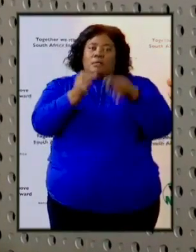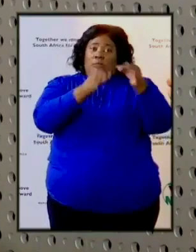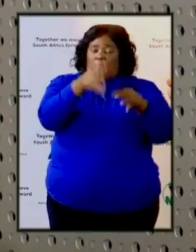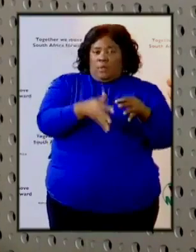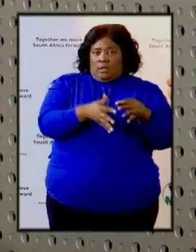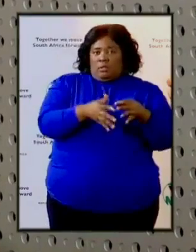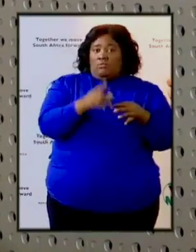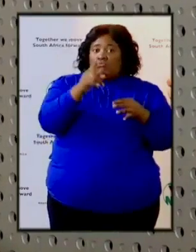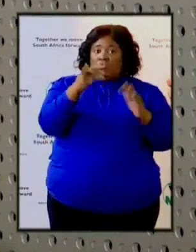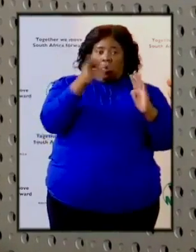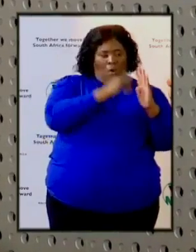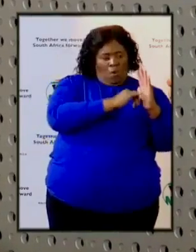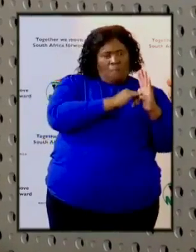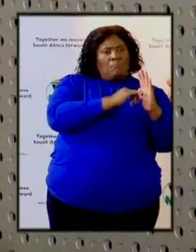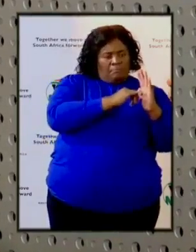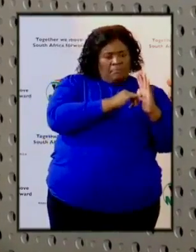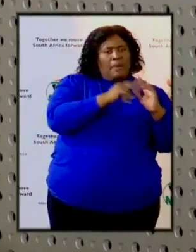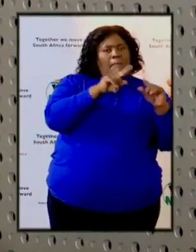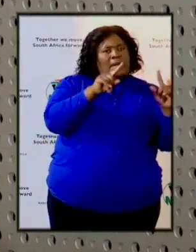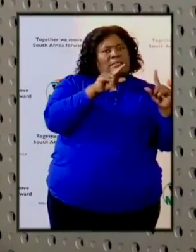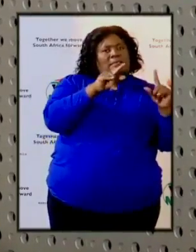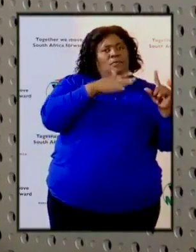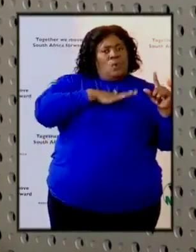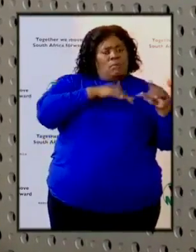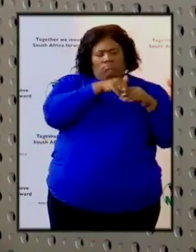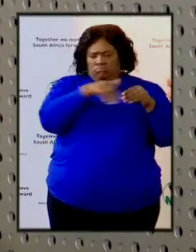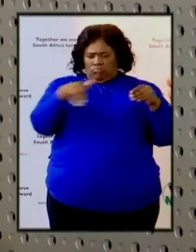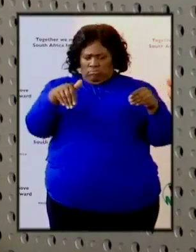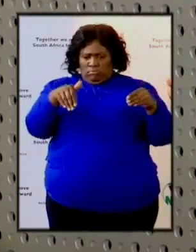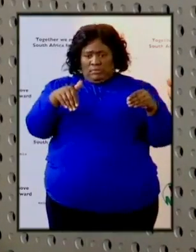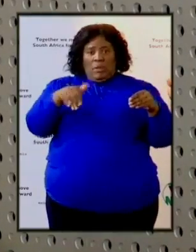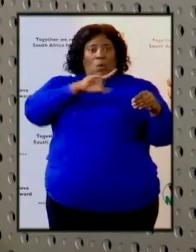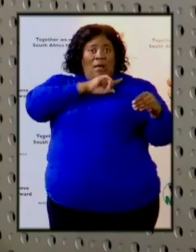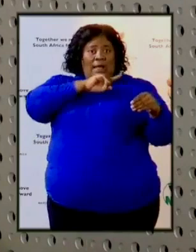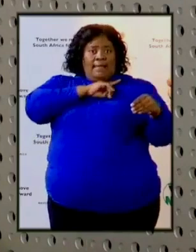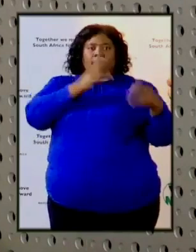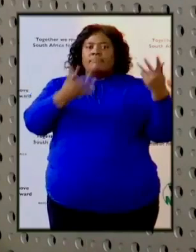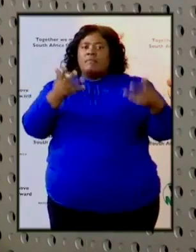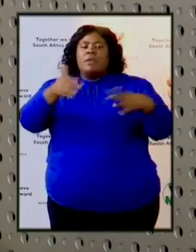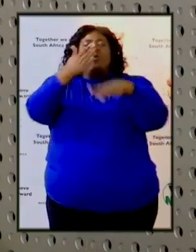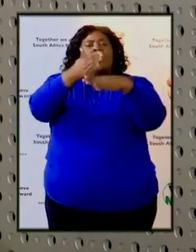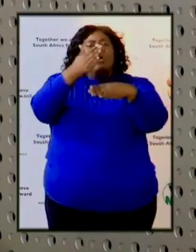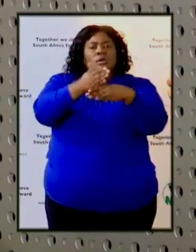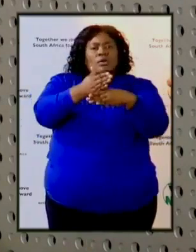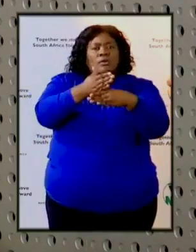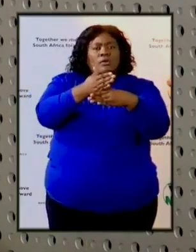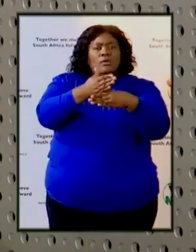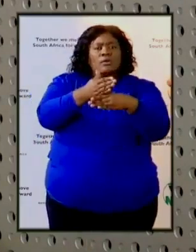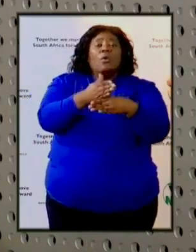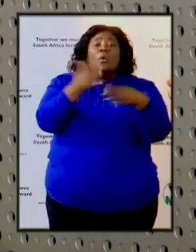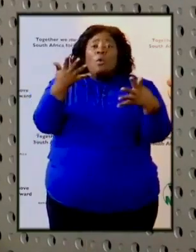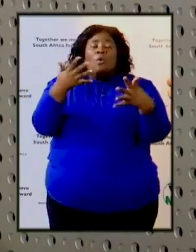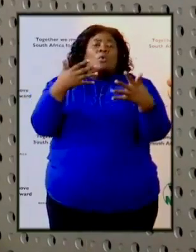home if you are going to work or perform any function that is allowed